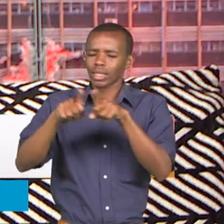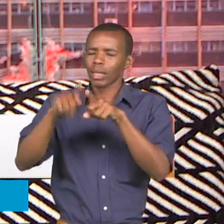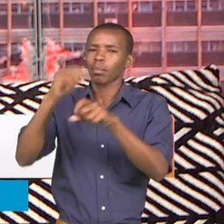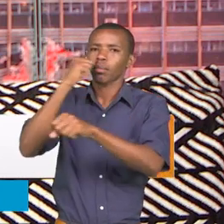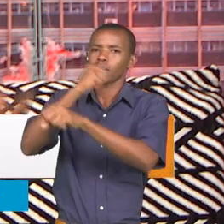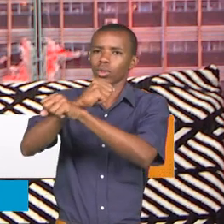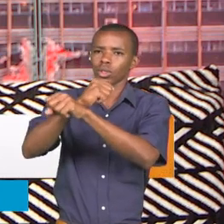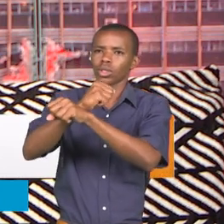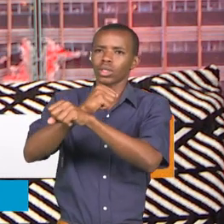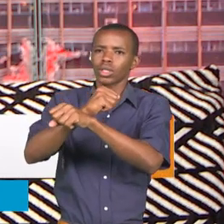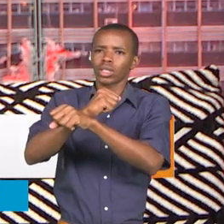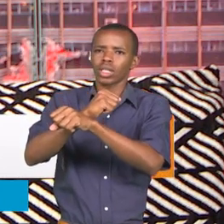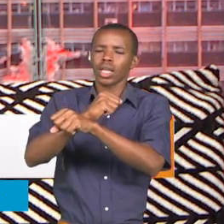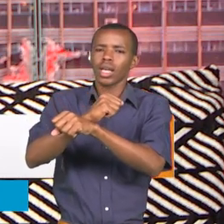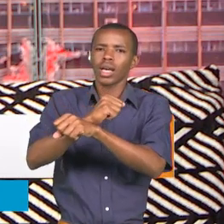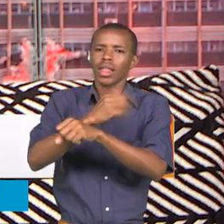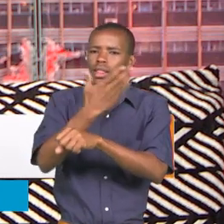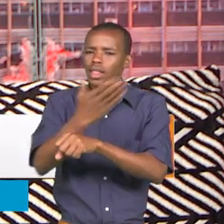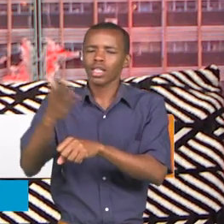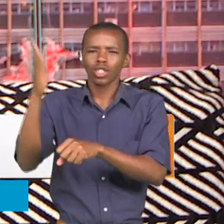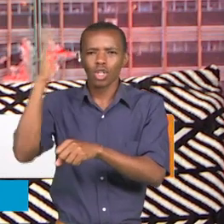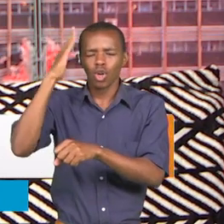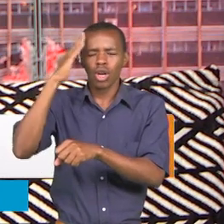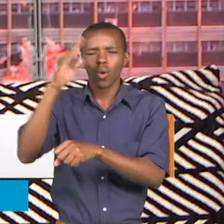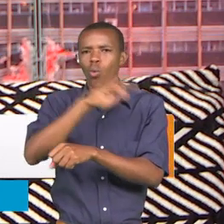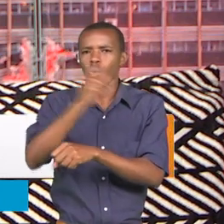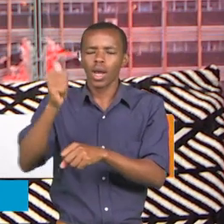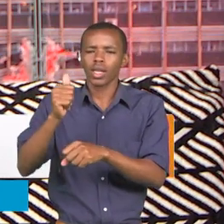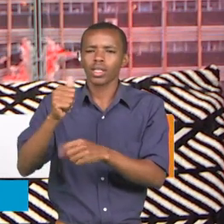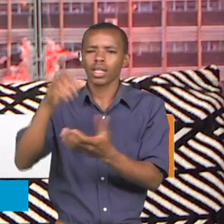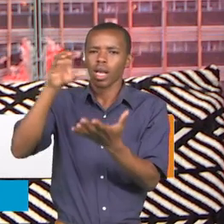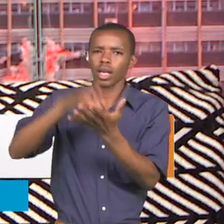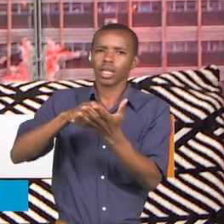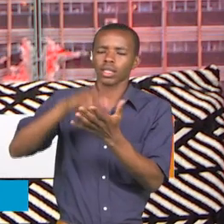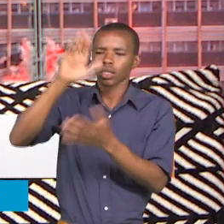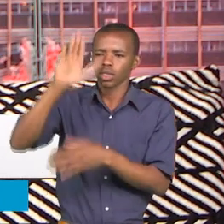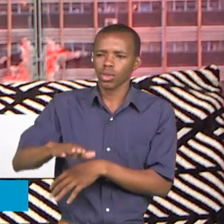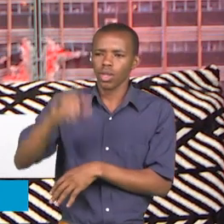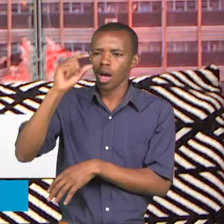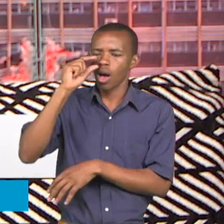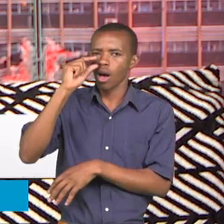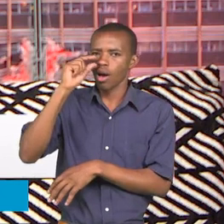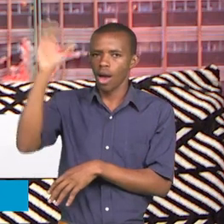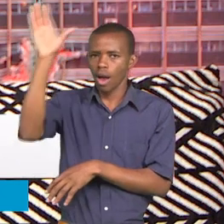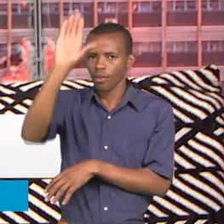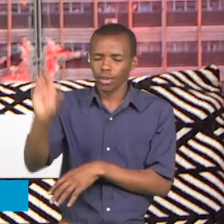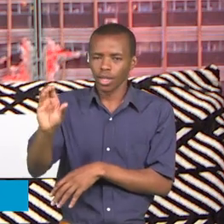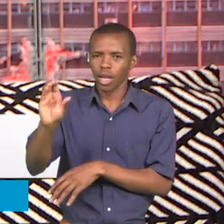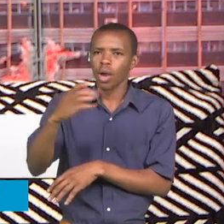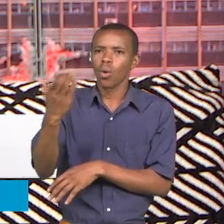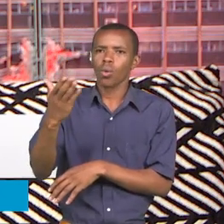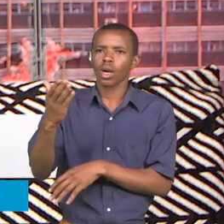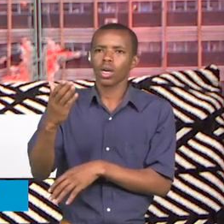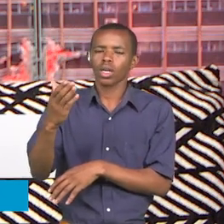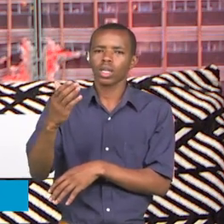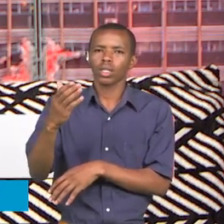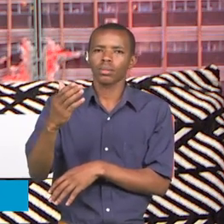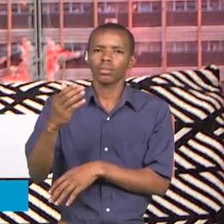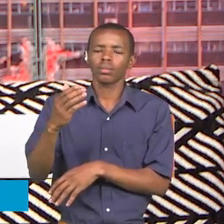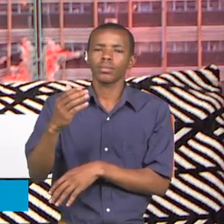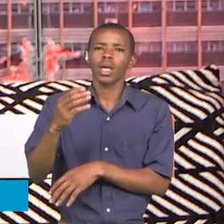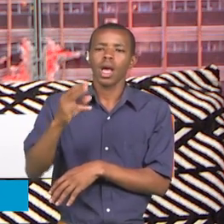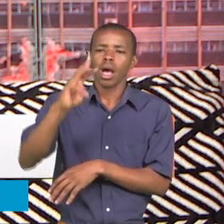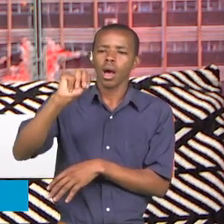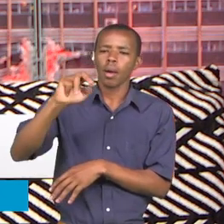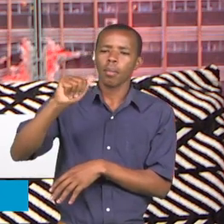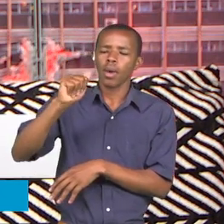for brands that are well known. Okay, okay. There's a case in South Africa where there was an issue with the McDonald's restaurant. Yes.